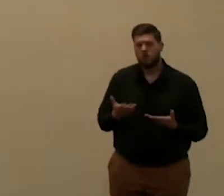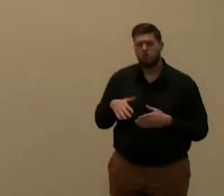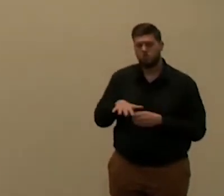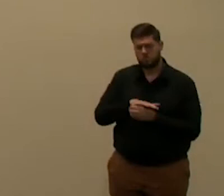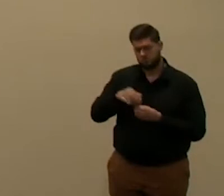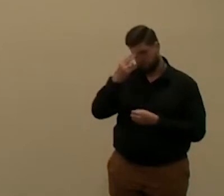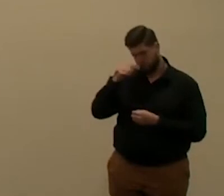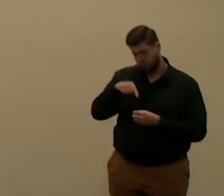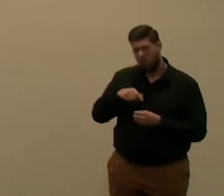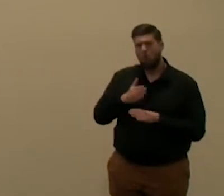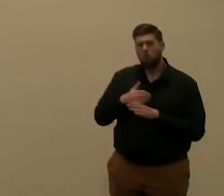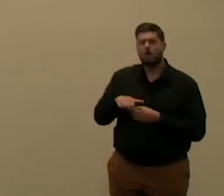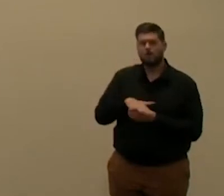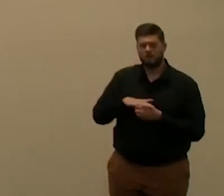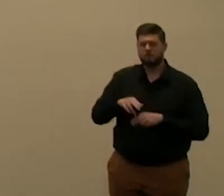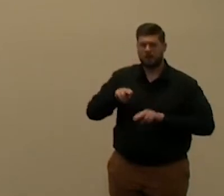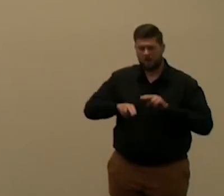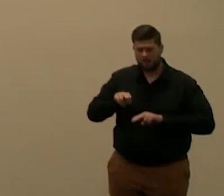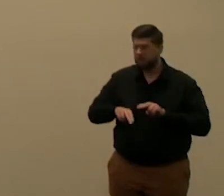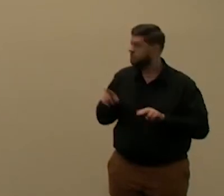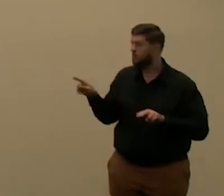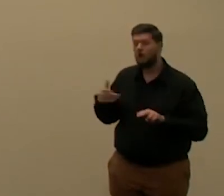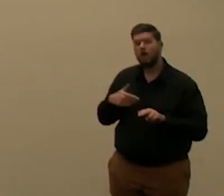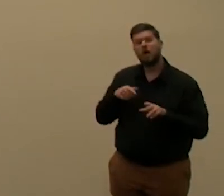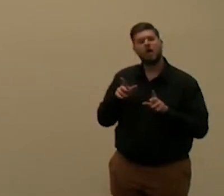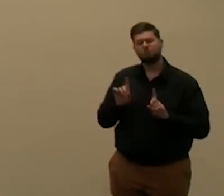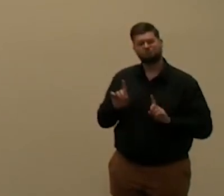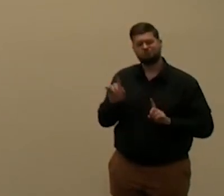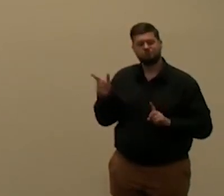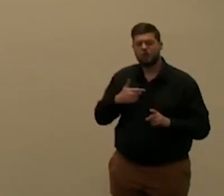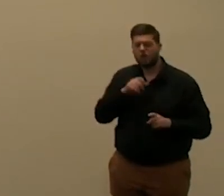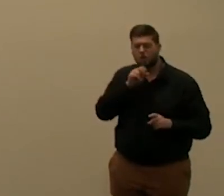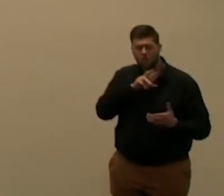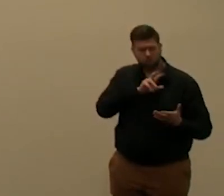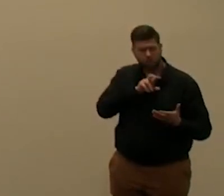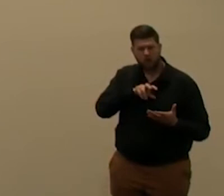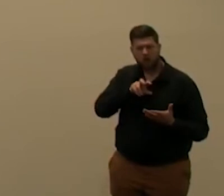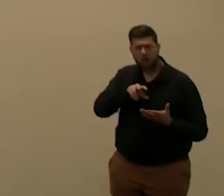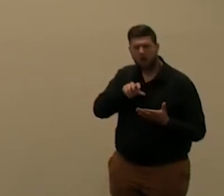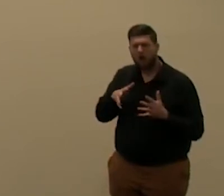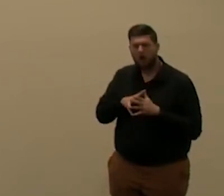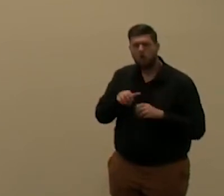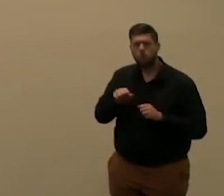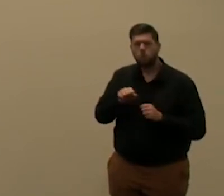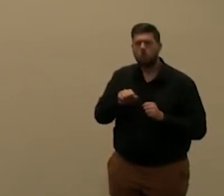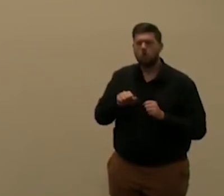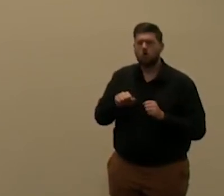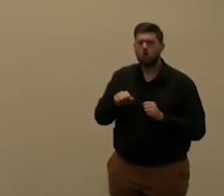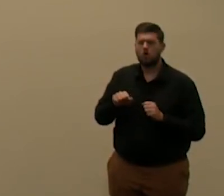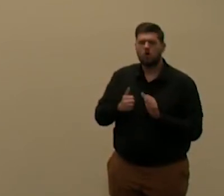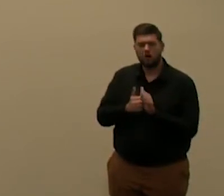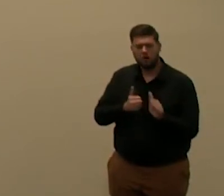And what it can do is it can track how your organization does meetings. That's one of the things